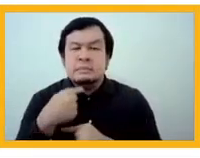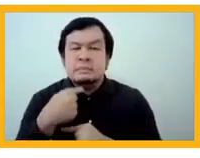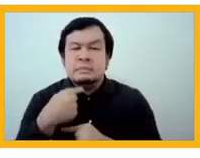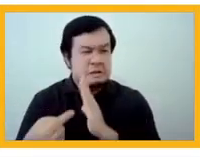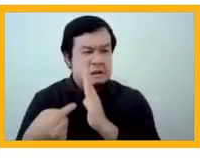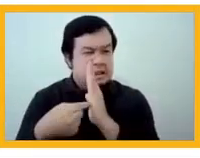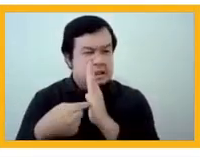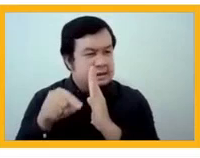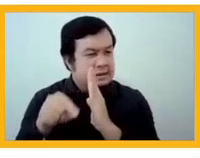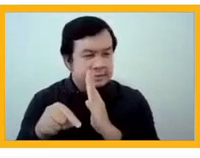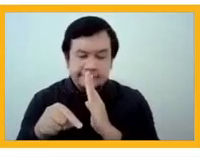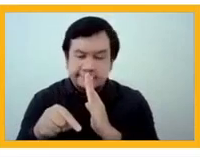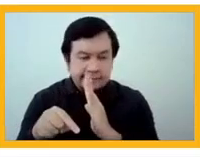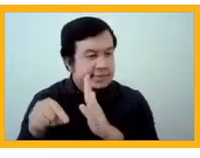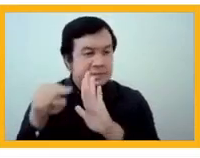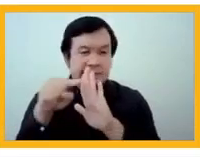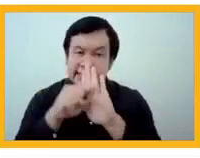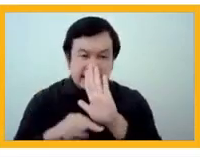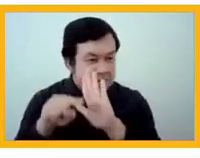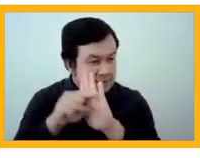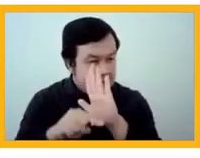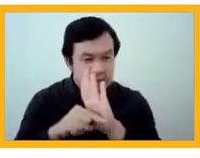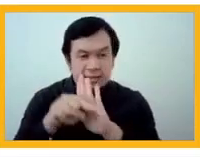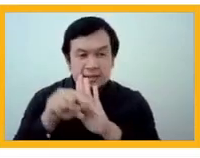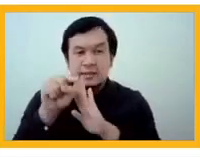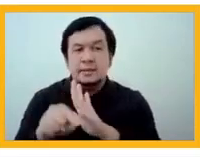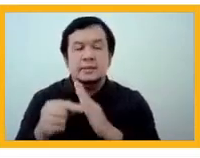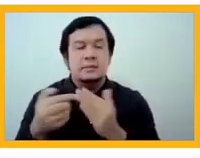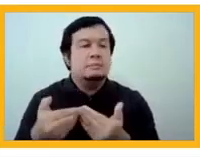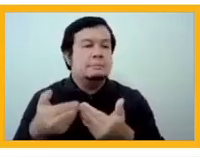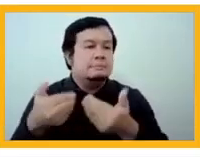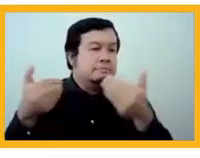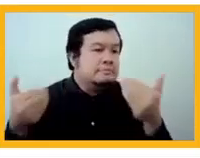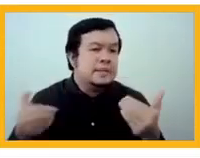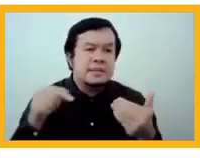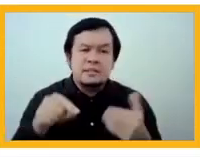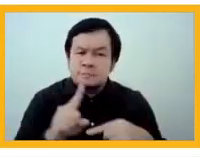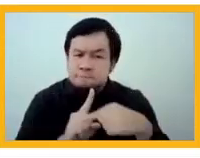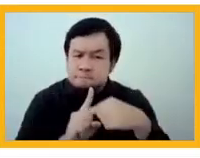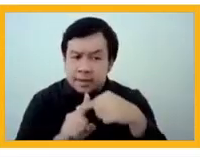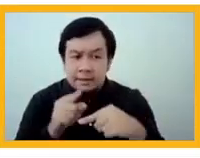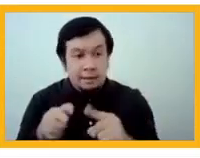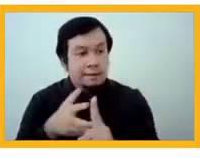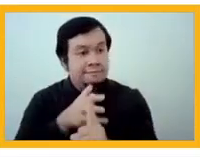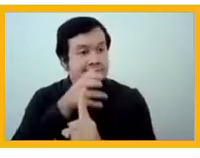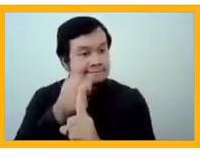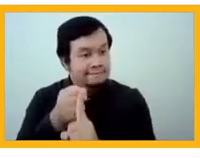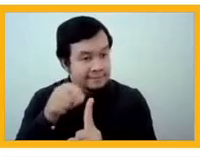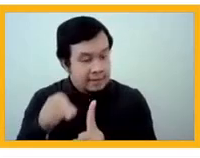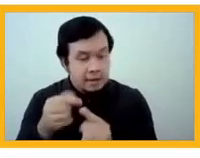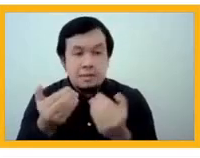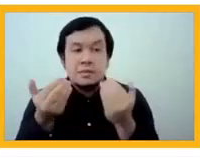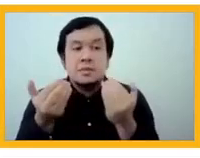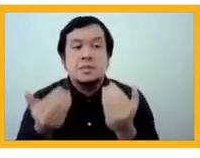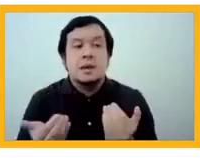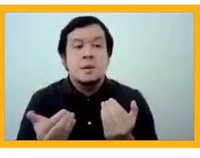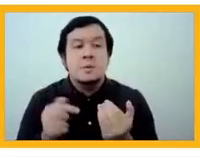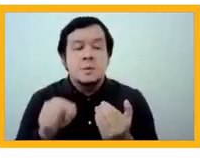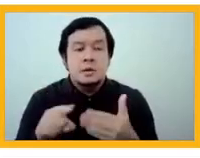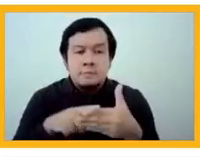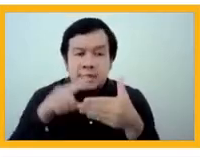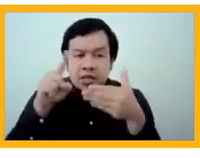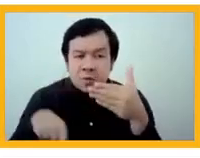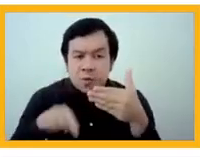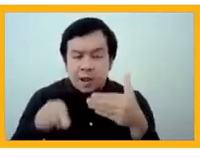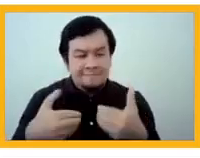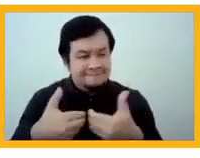technology. So what is going on and how do you make sense of all of these kind of effects that are all over the place? It's that the design details really